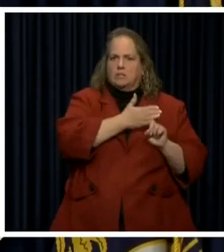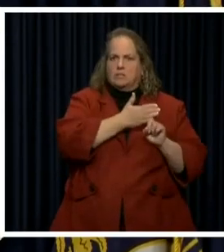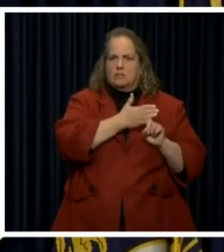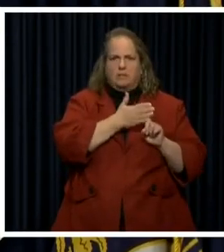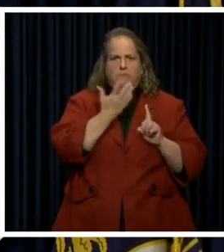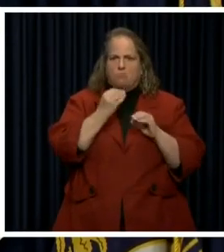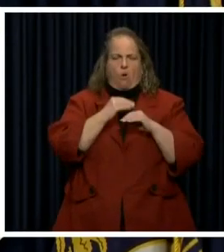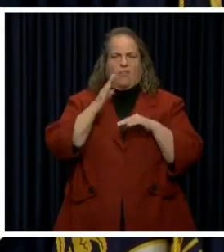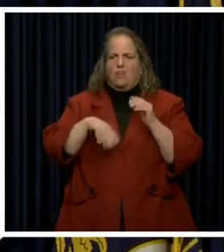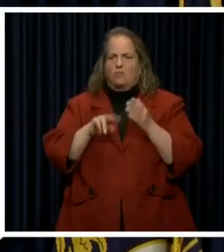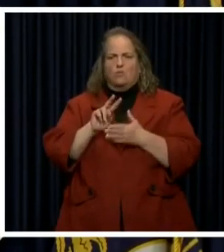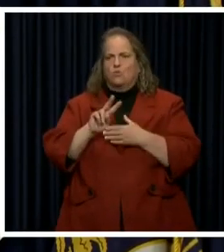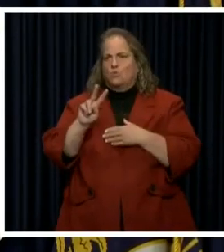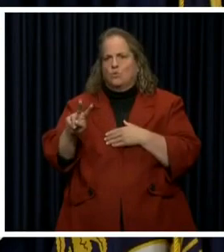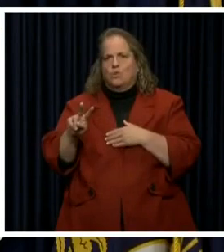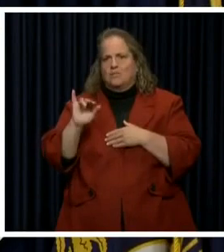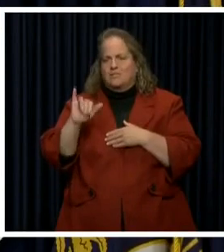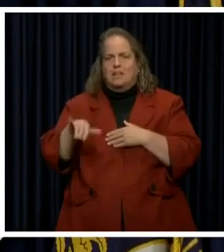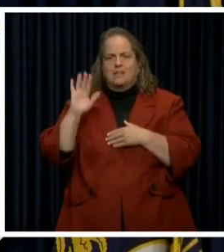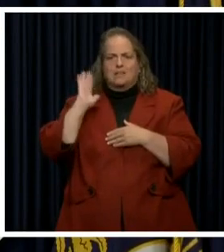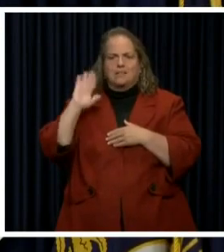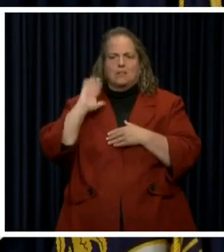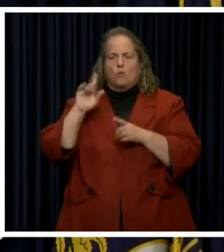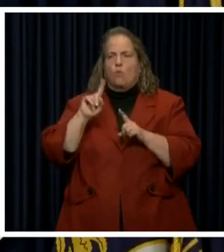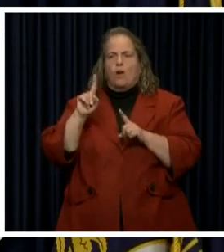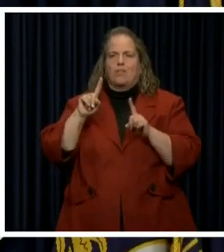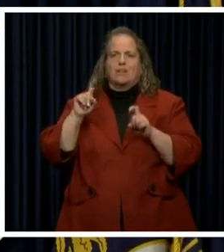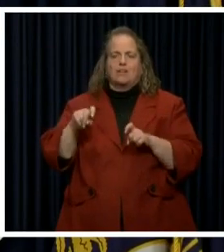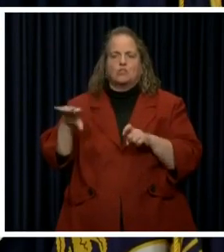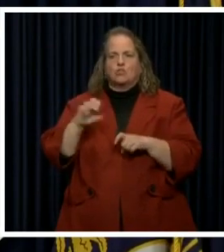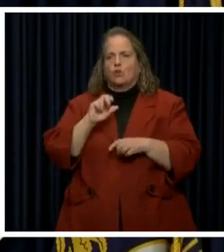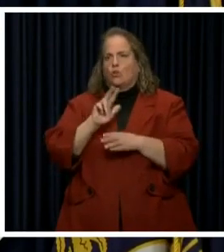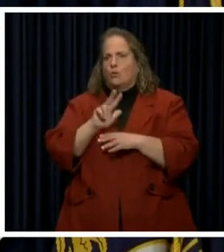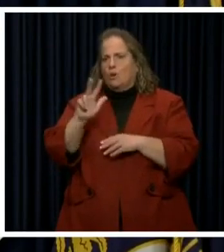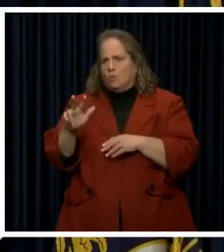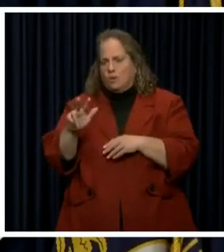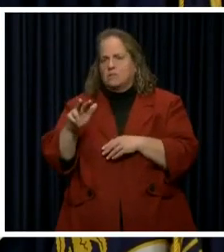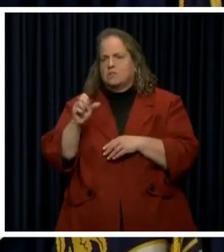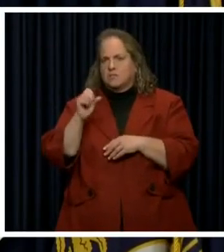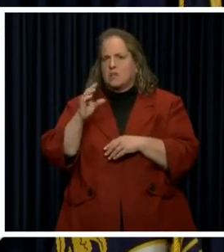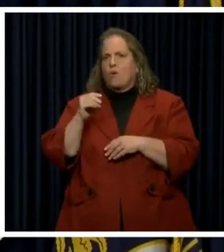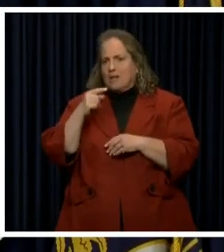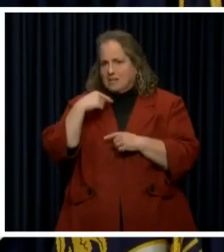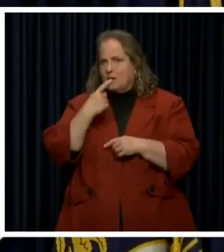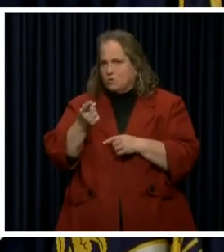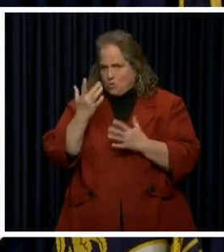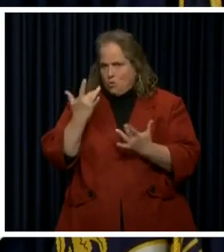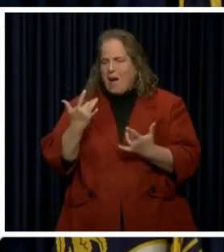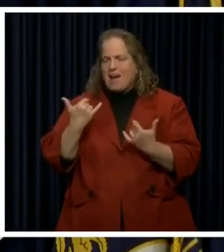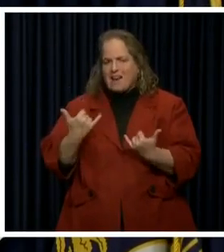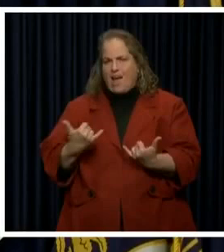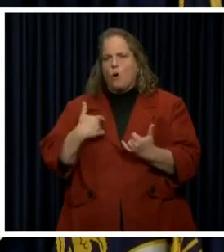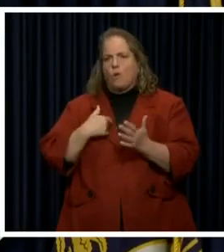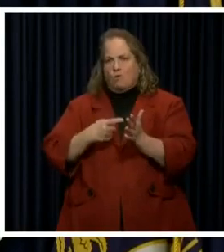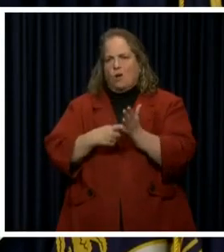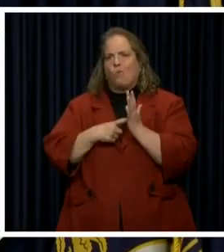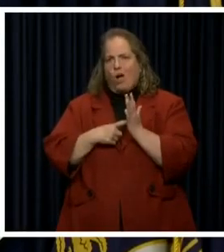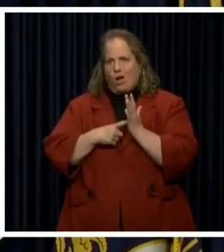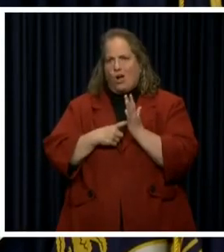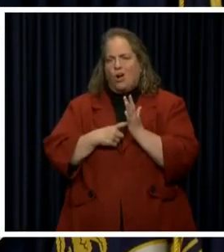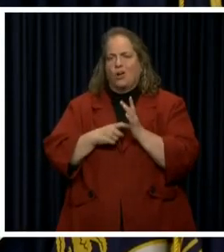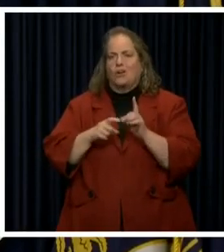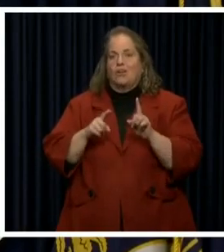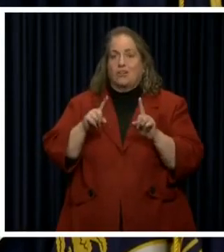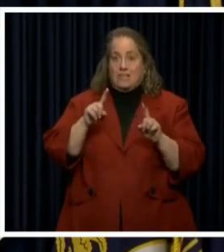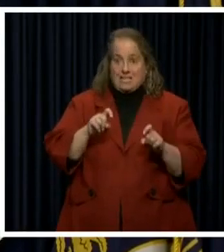2 weeks. This was at the time where the test took like 3 weeks to come back, which tells you why now we require for the